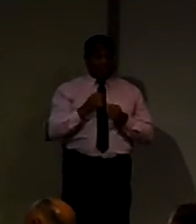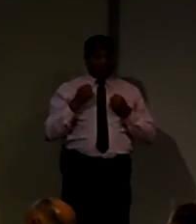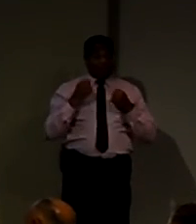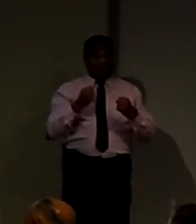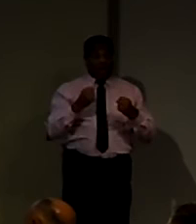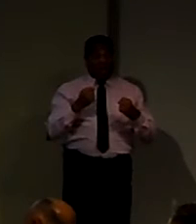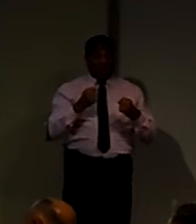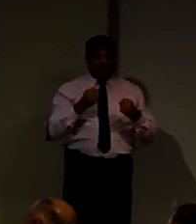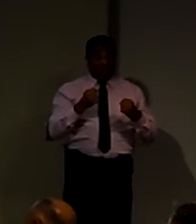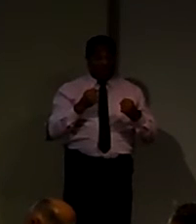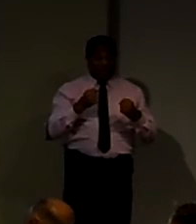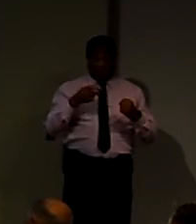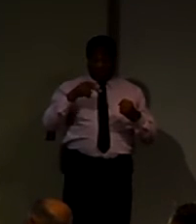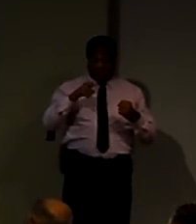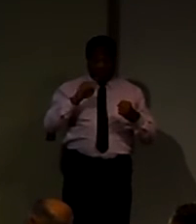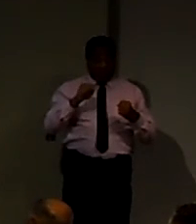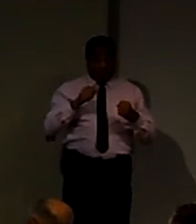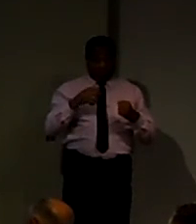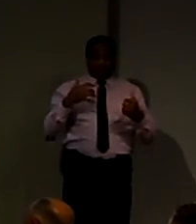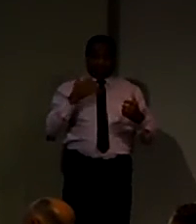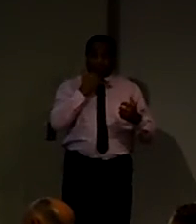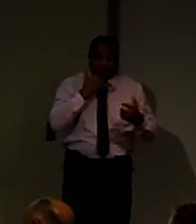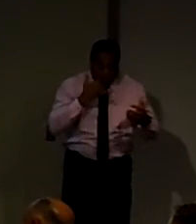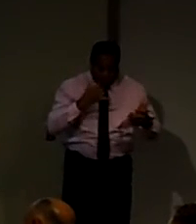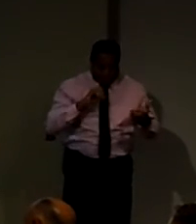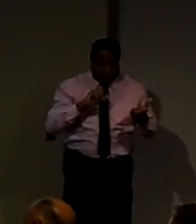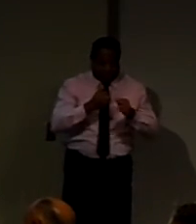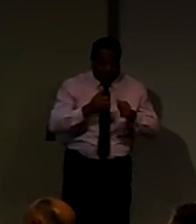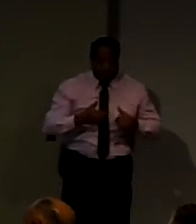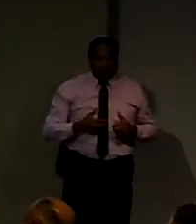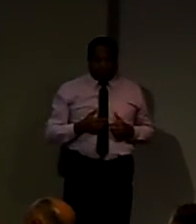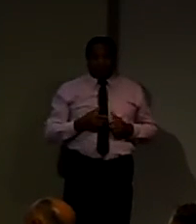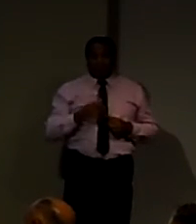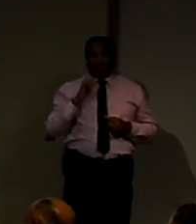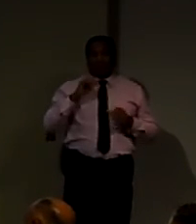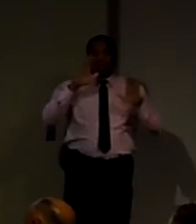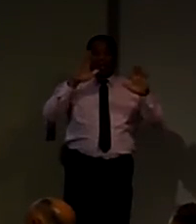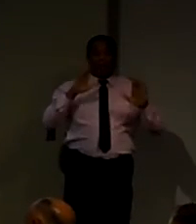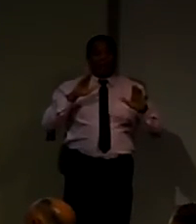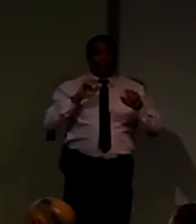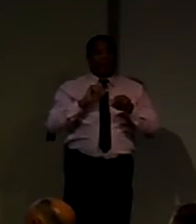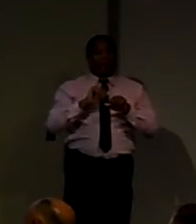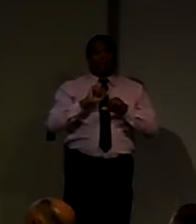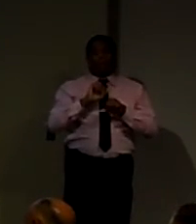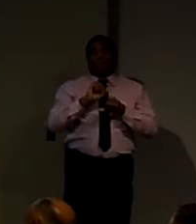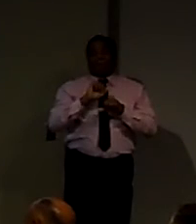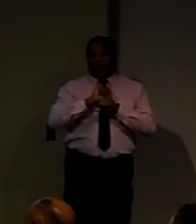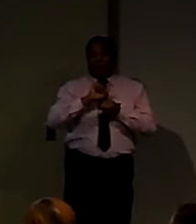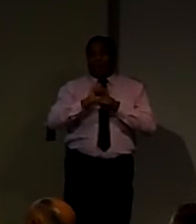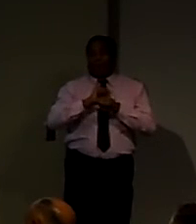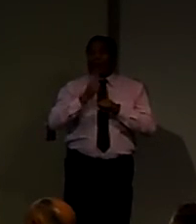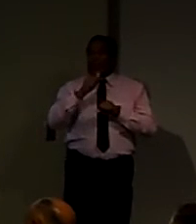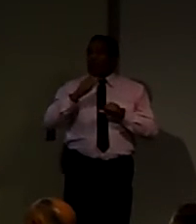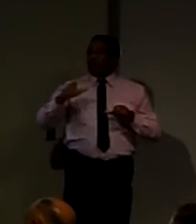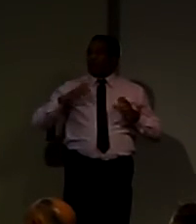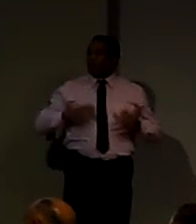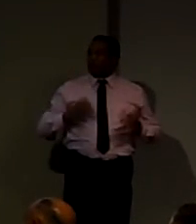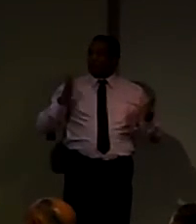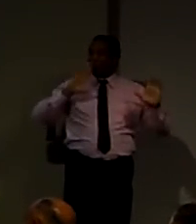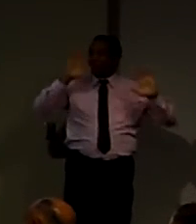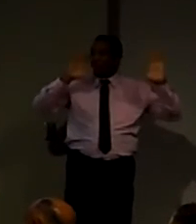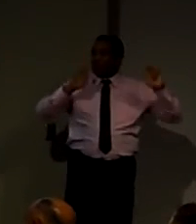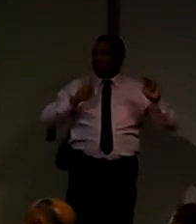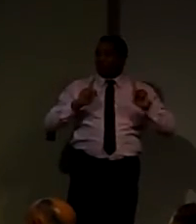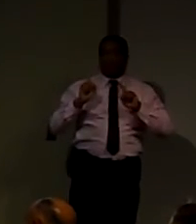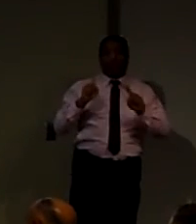accident. I'm disqualified. It's the foundation of this excellent work with great teams. Kim Lee is in here, wave your hand. Customer service, getting